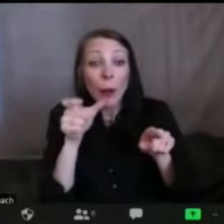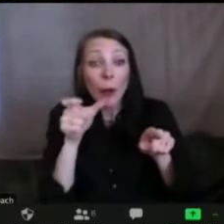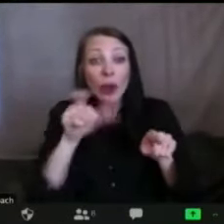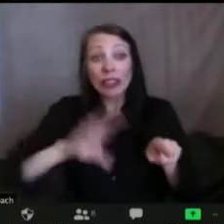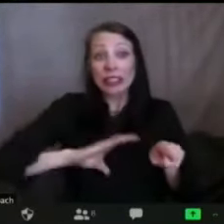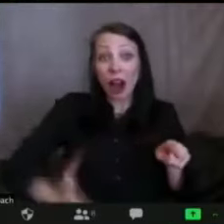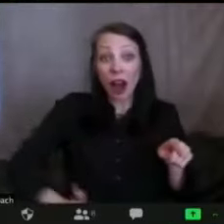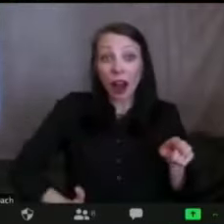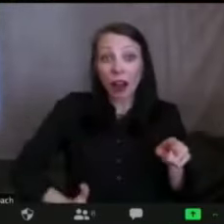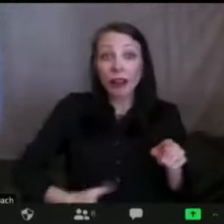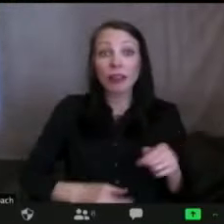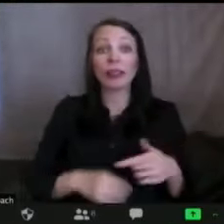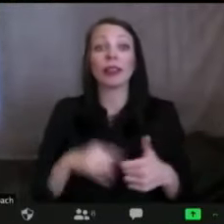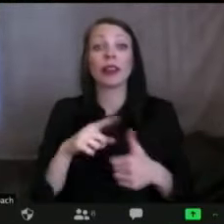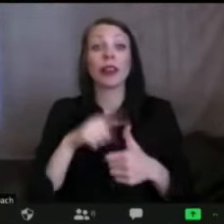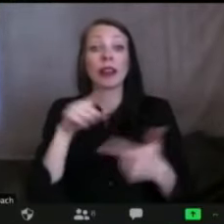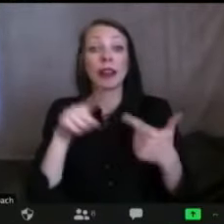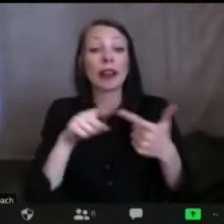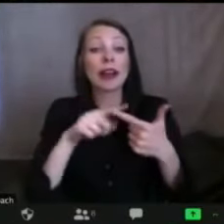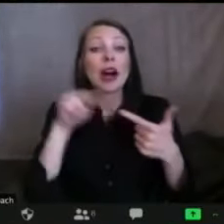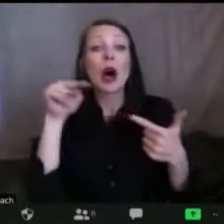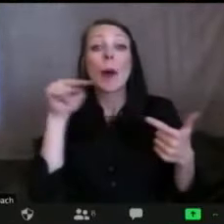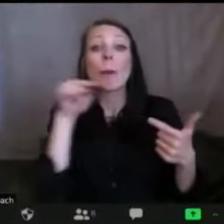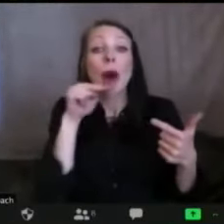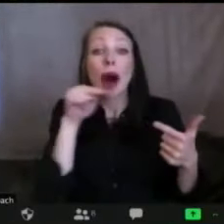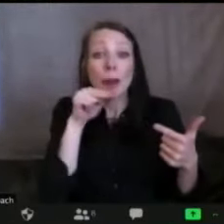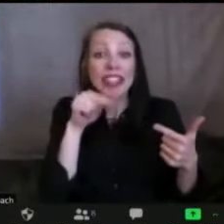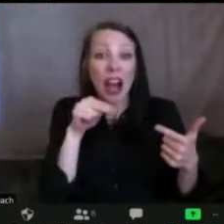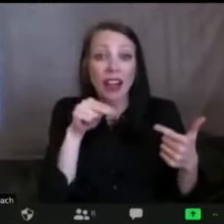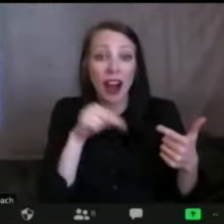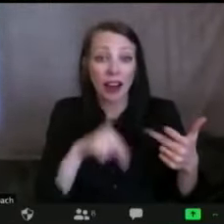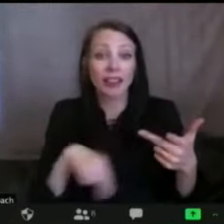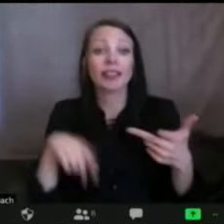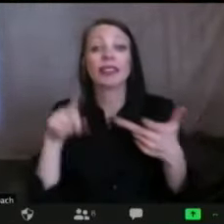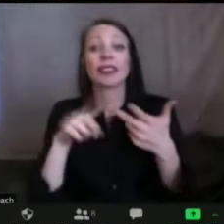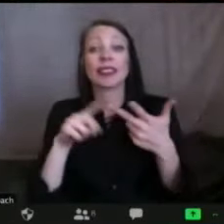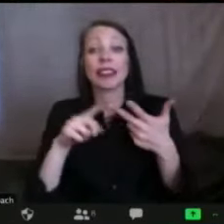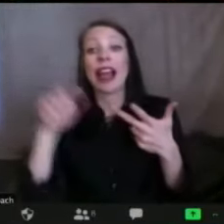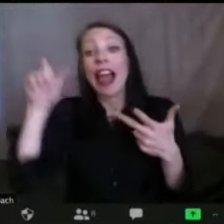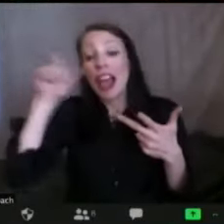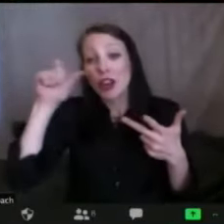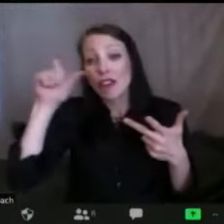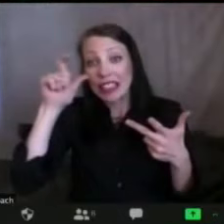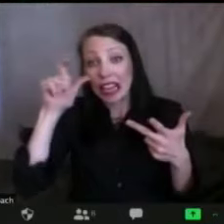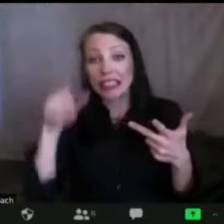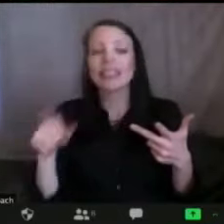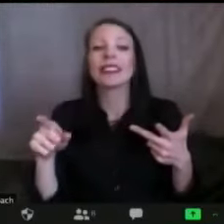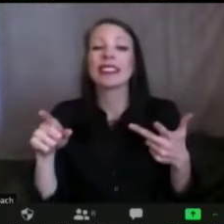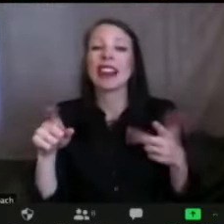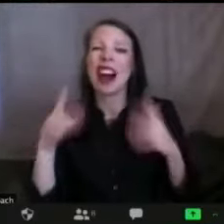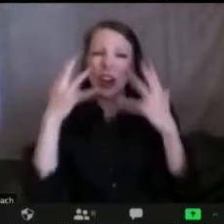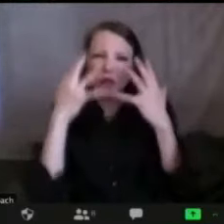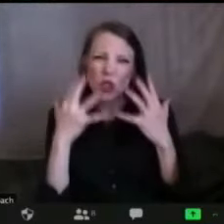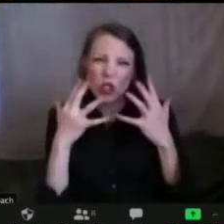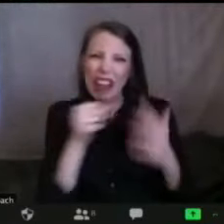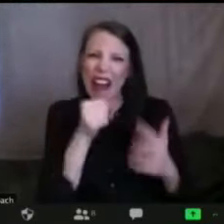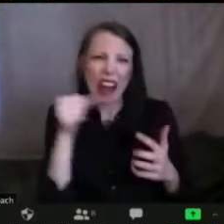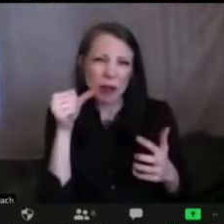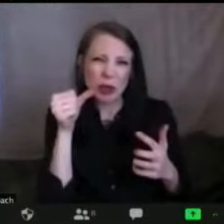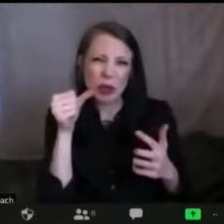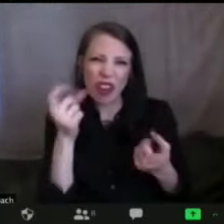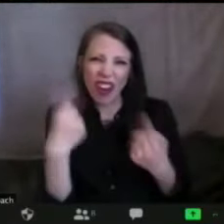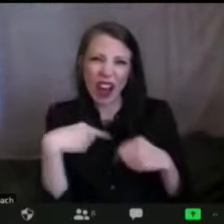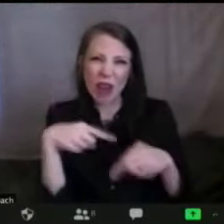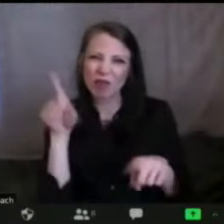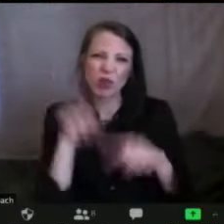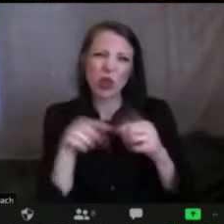Trong, Mohammed Yaha, Arafat Saeed. Unfortunately, Abdullahi was not able to join